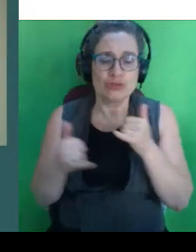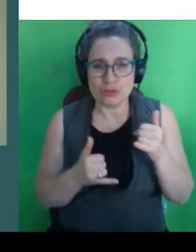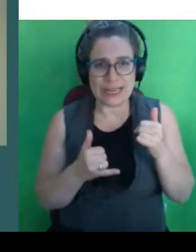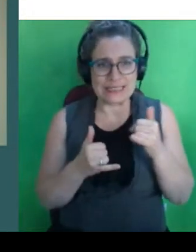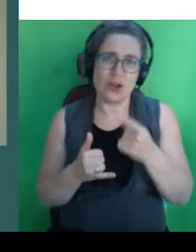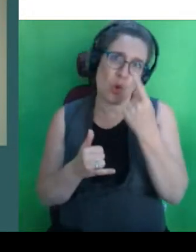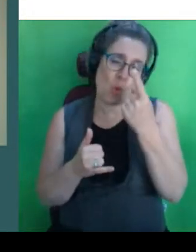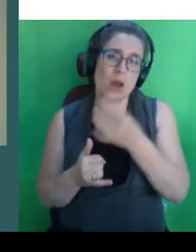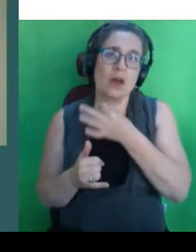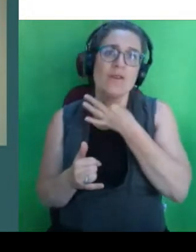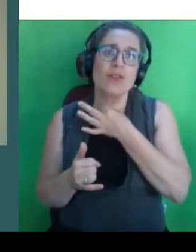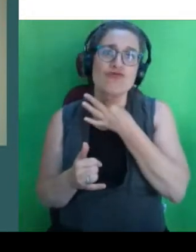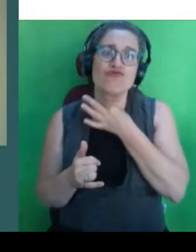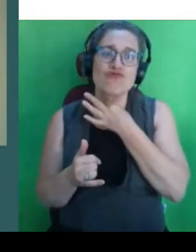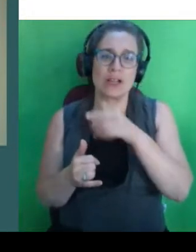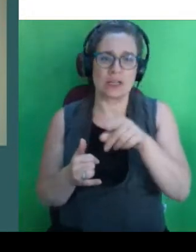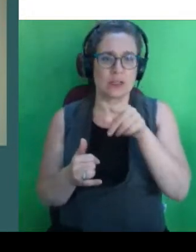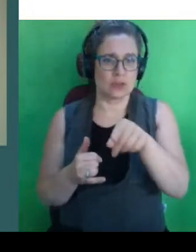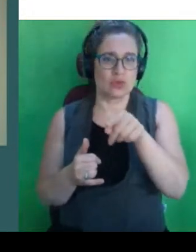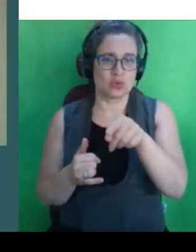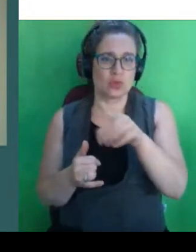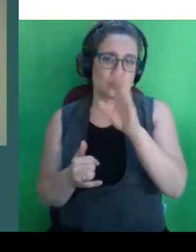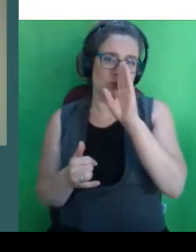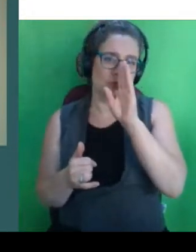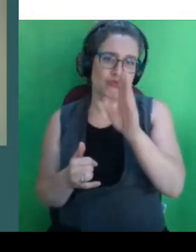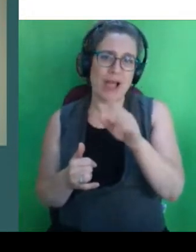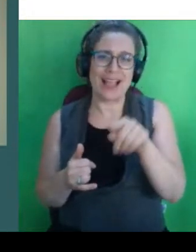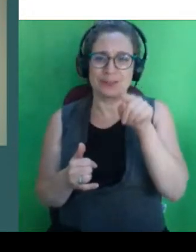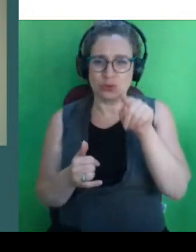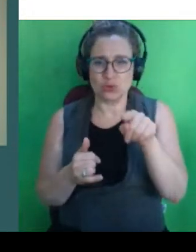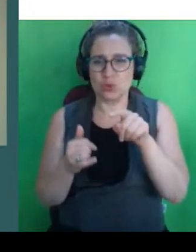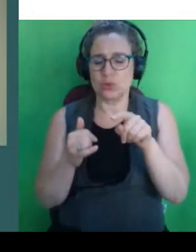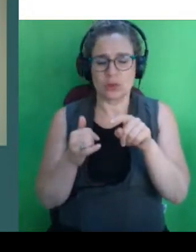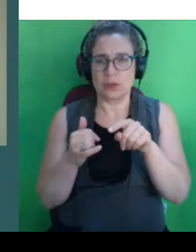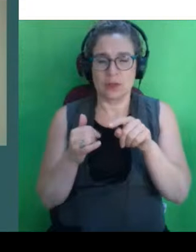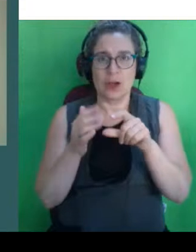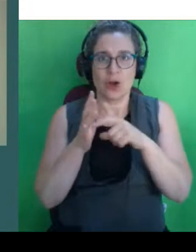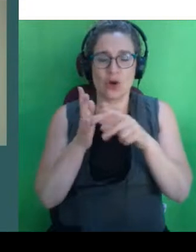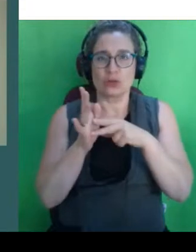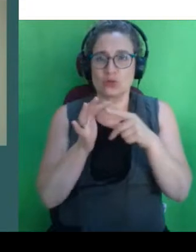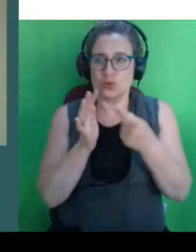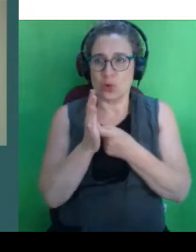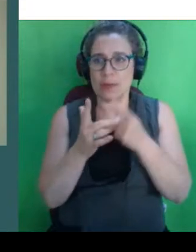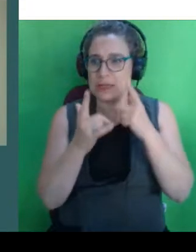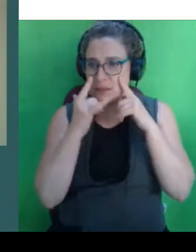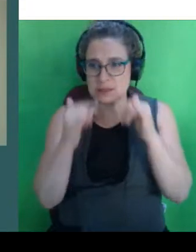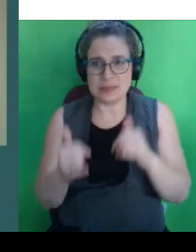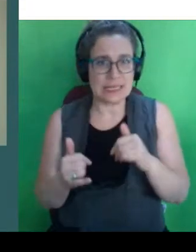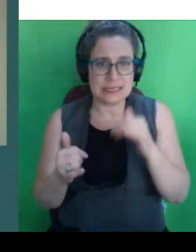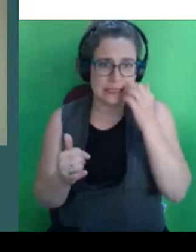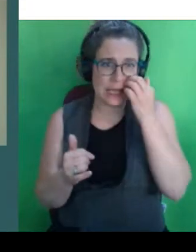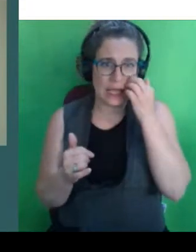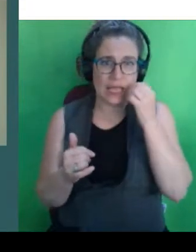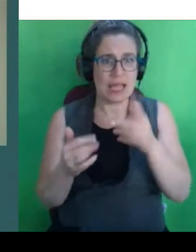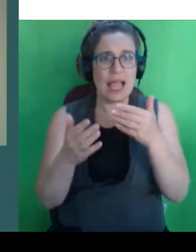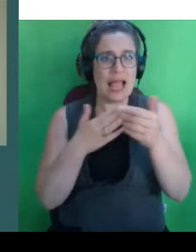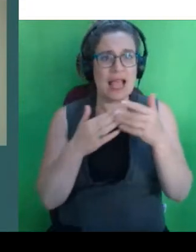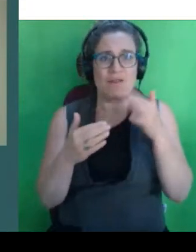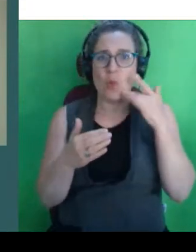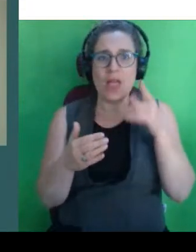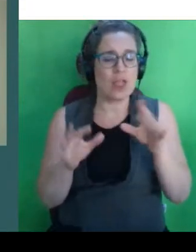kind of direct to consumer testing is that multiple foods might be tested even when there's no symptoms.